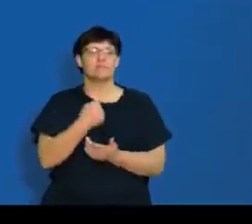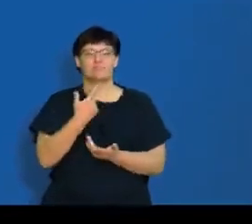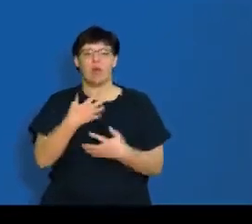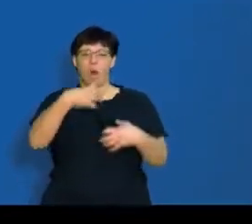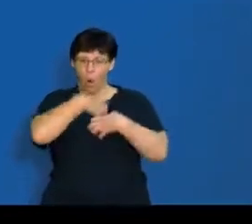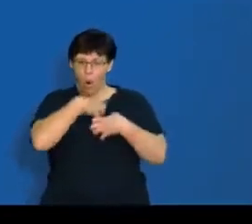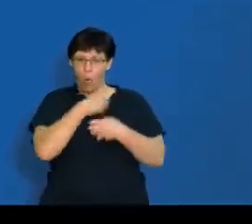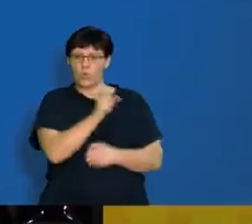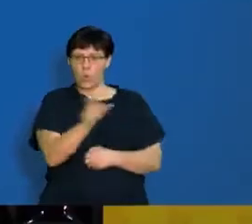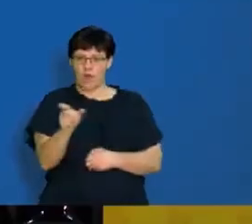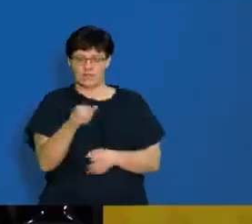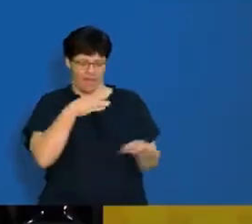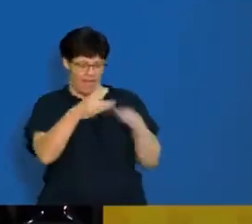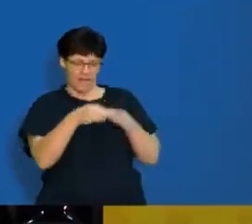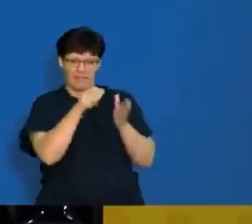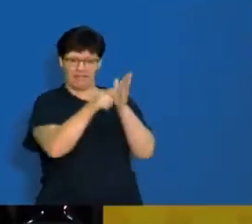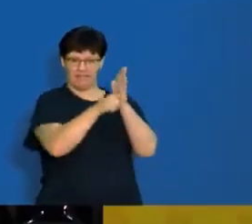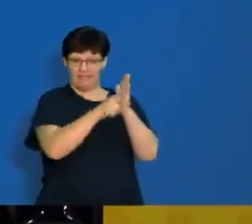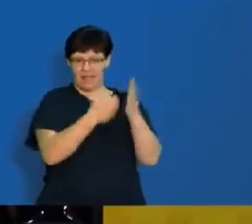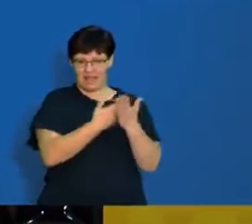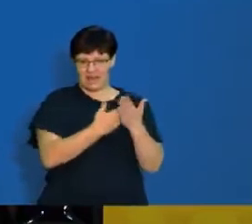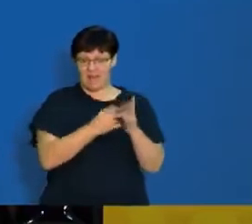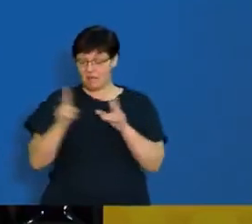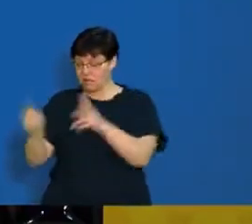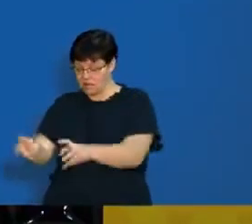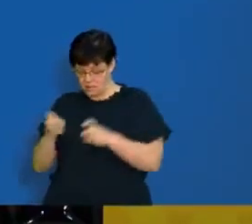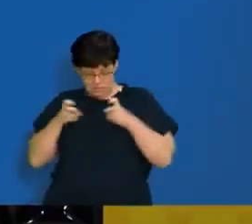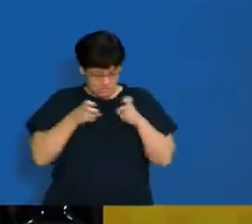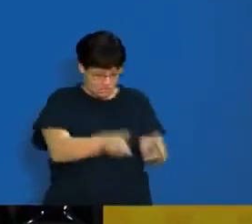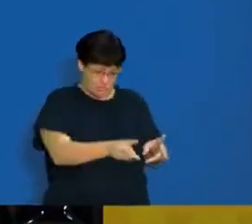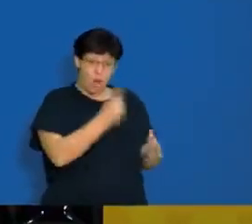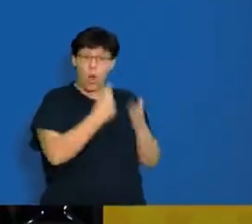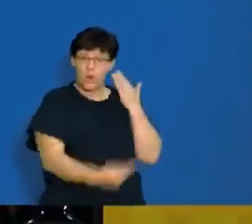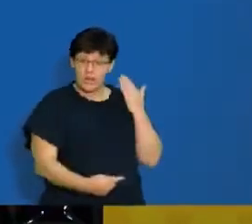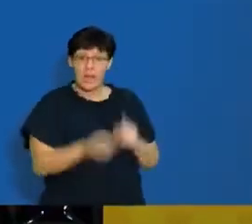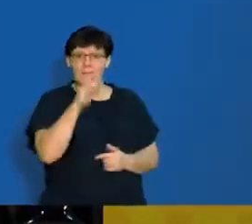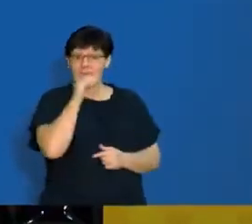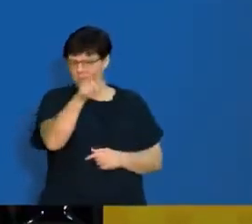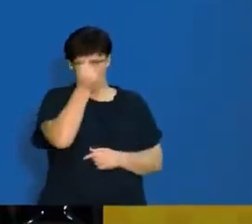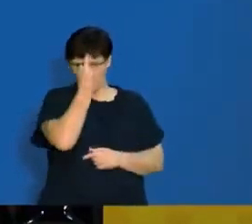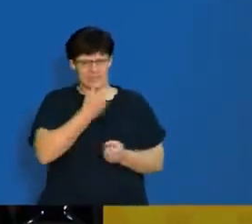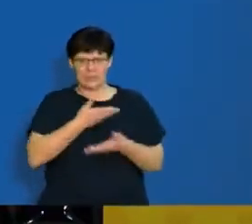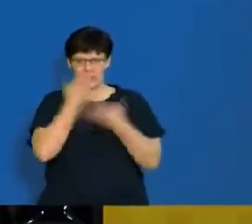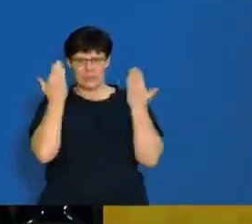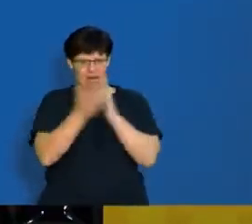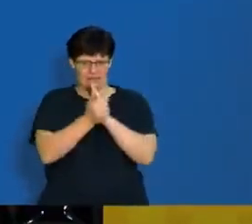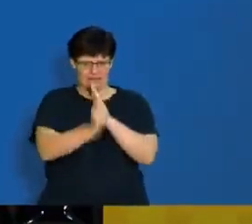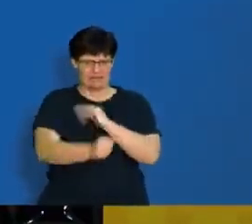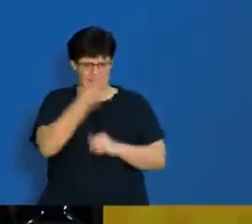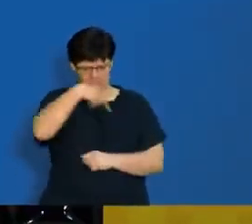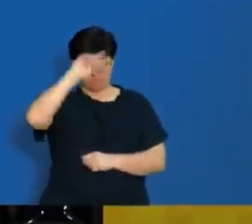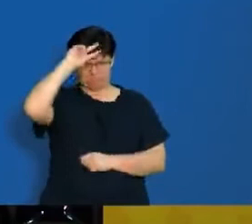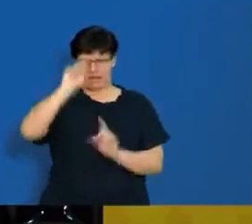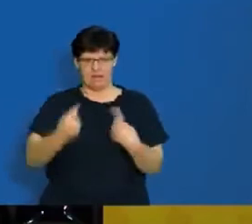your own words. Now, if you just extract information from the sources, that means you have no skills of